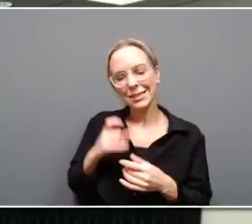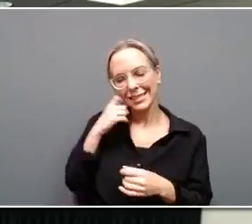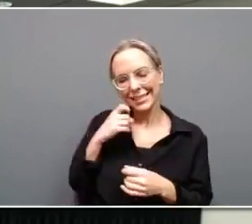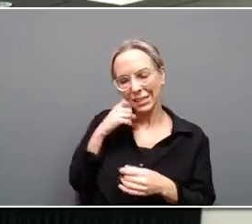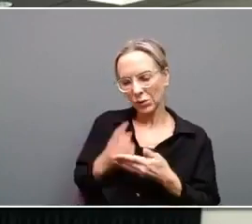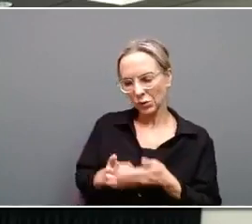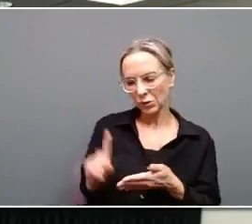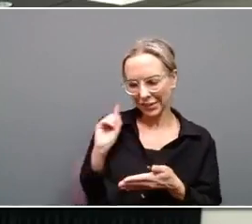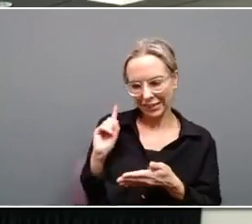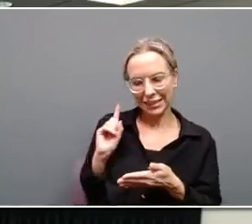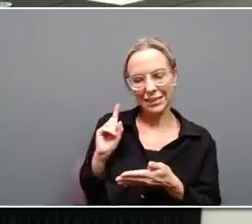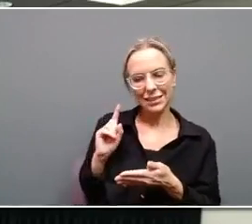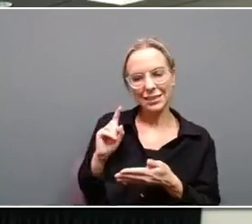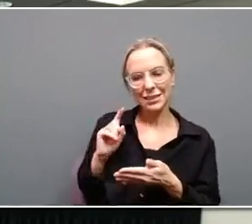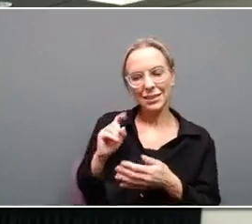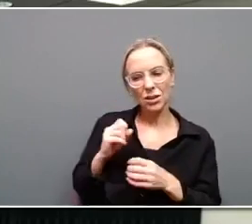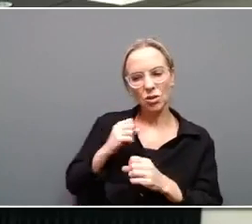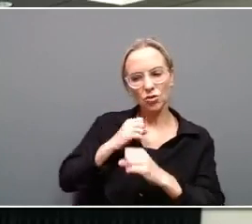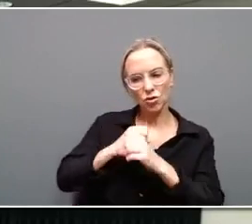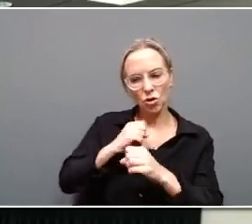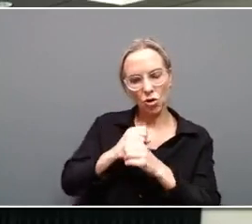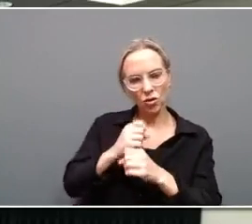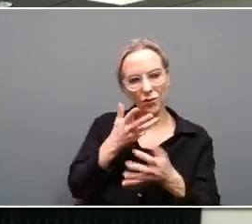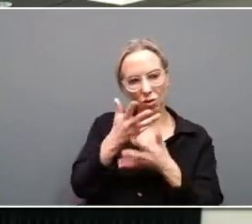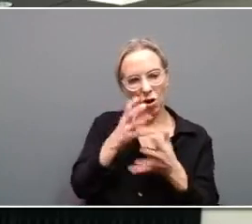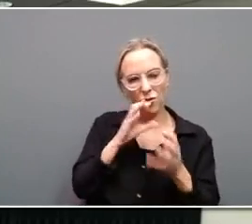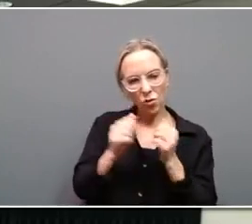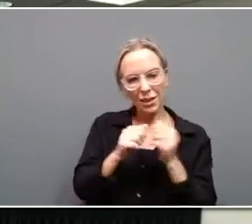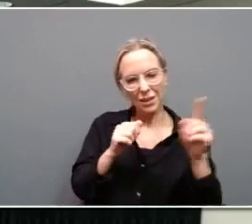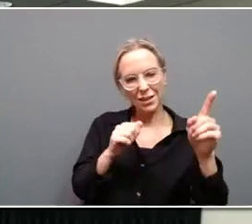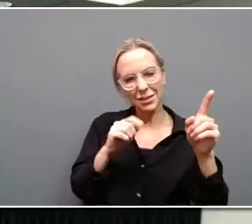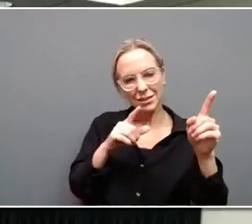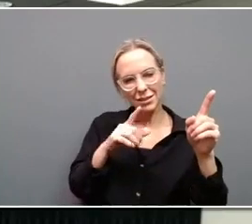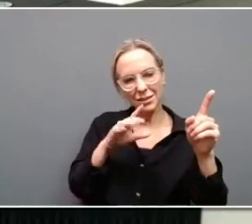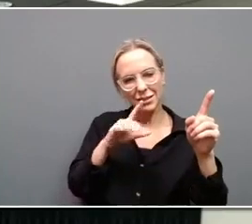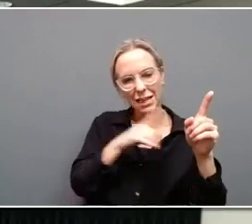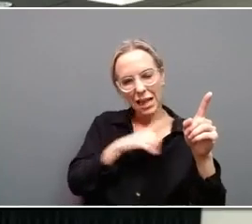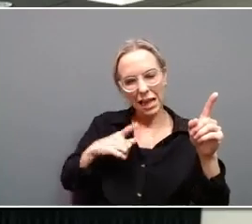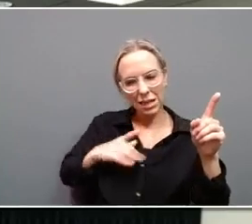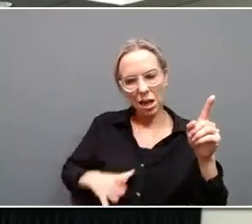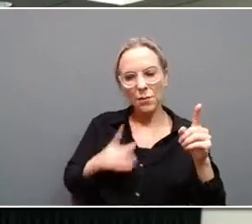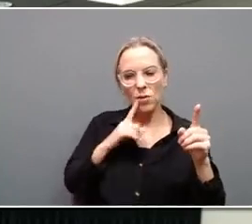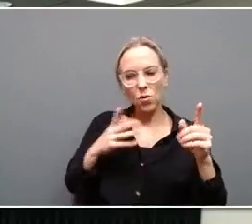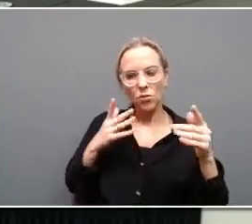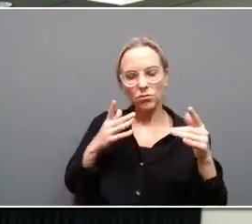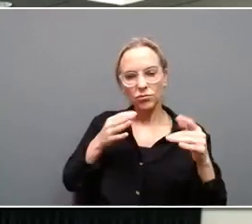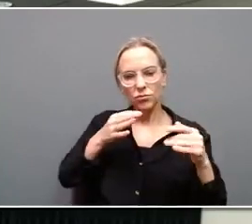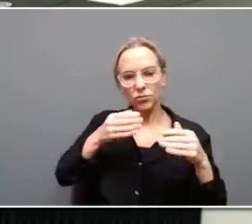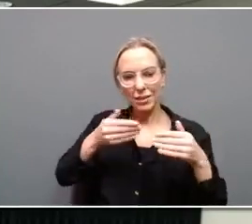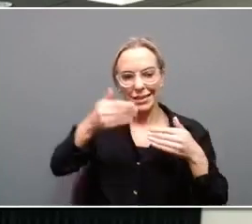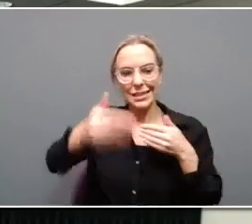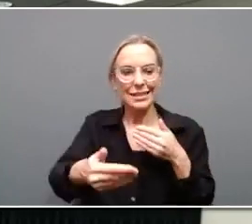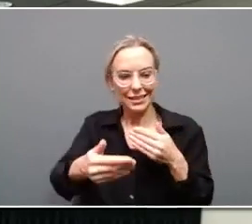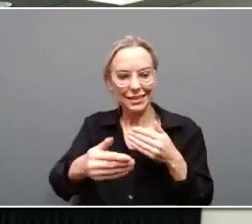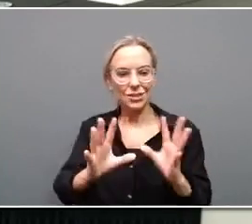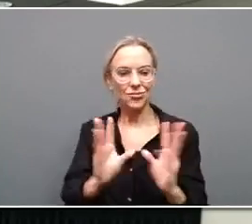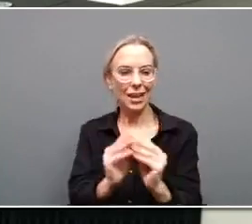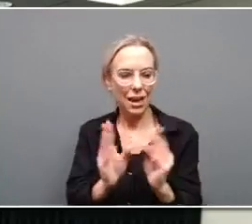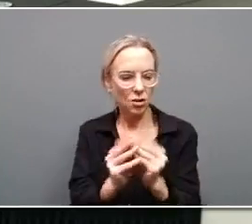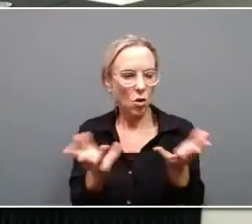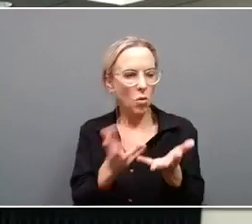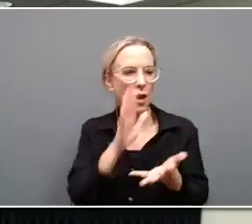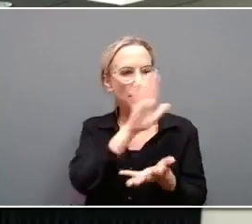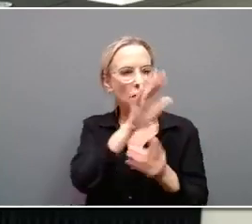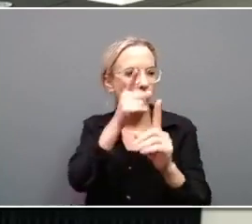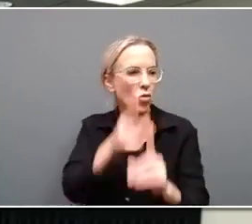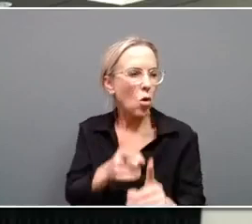any conversations with legislators in that time about the upcoming session? Anything in particular you're hoping they act on? Just what have some of these